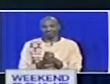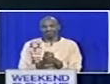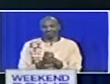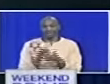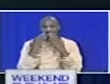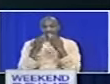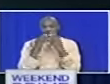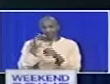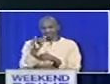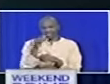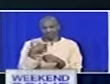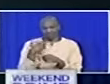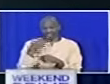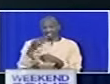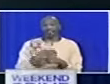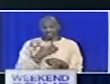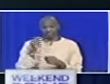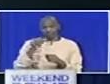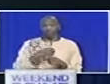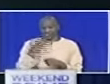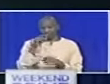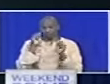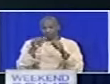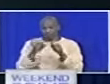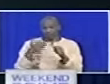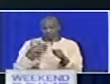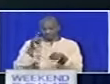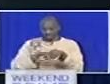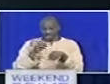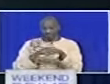Thanks for that. Make a point of visiting it if you can during the festive season.